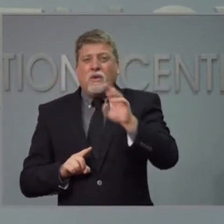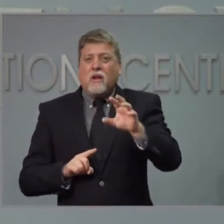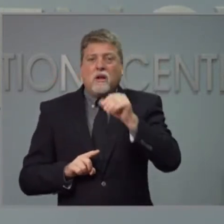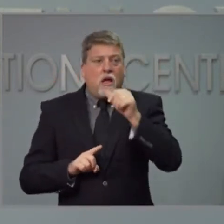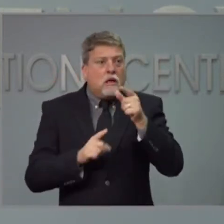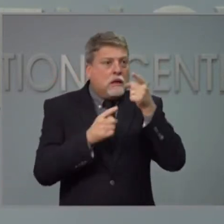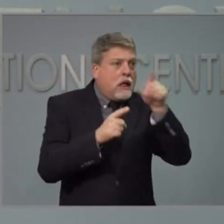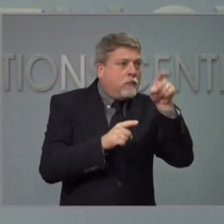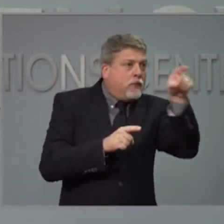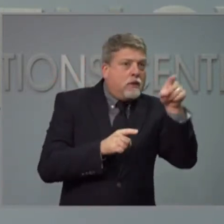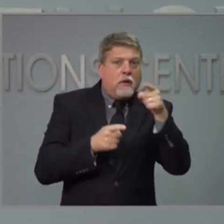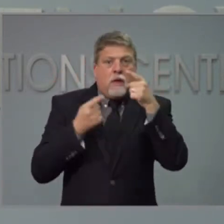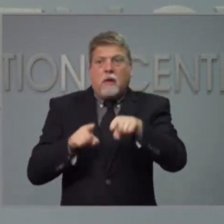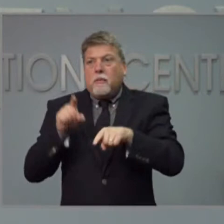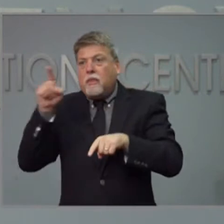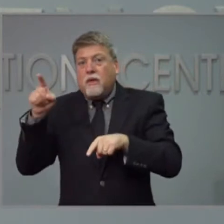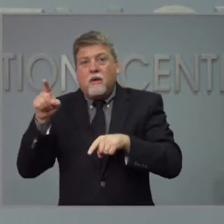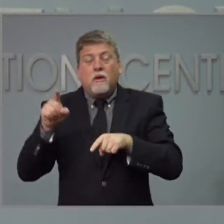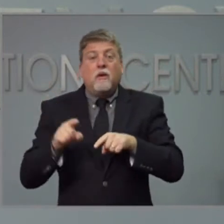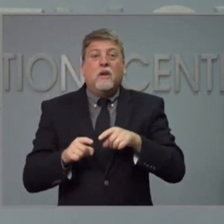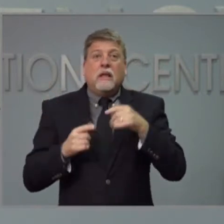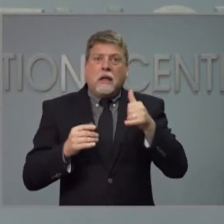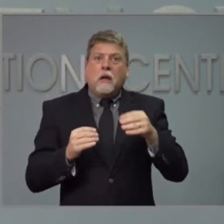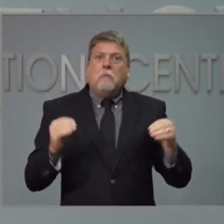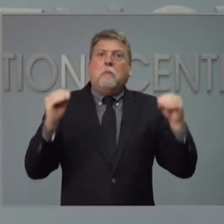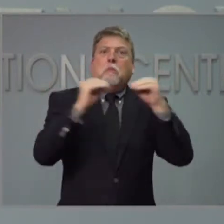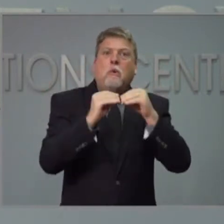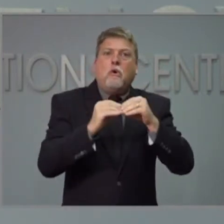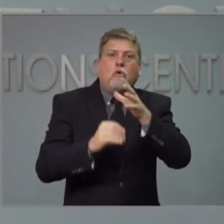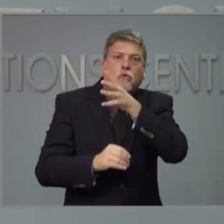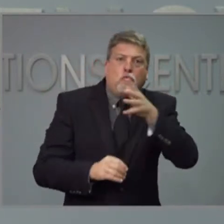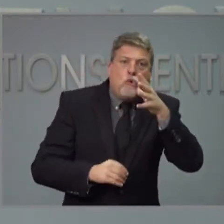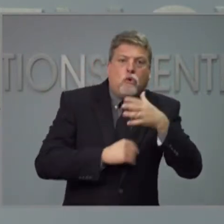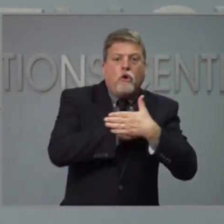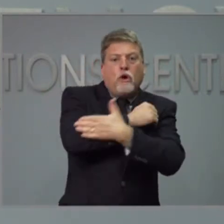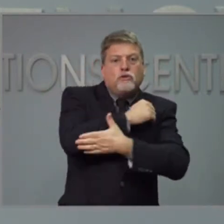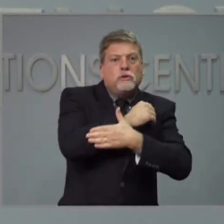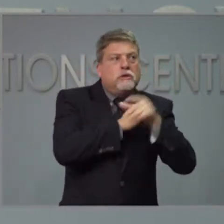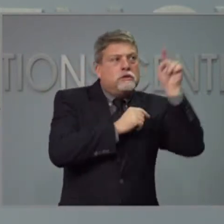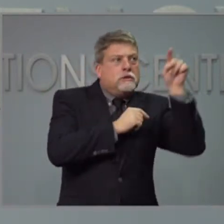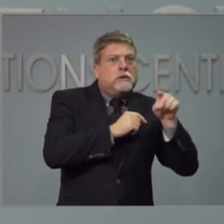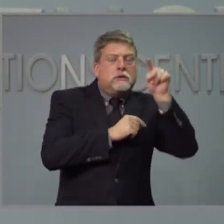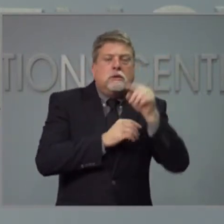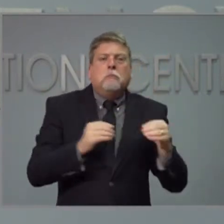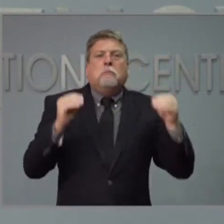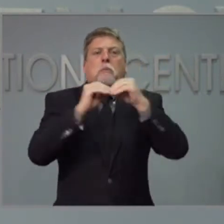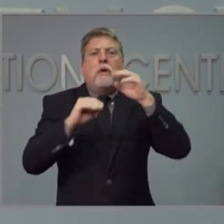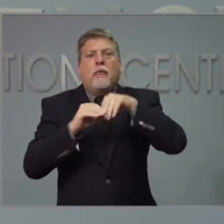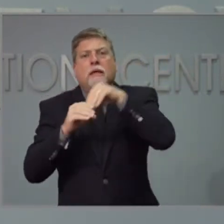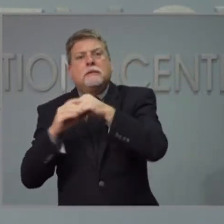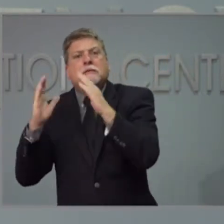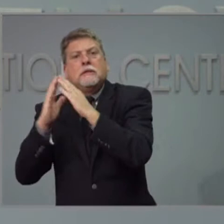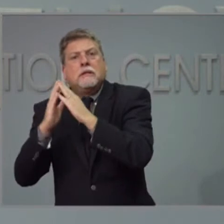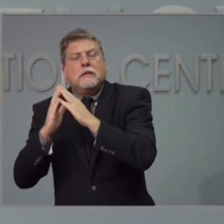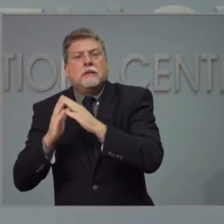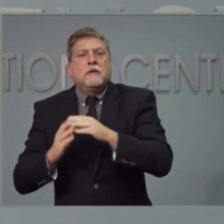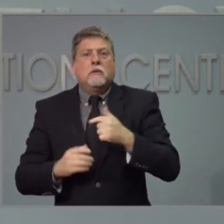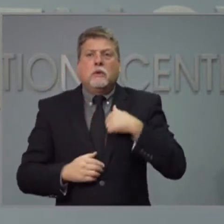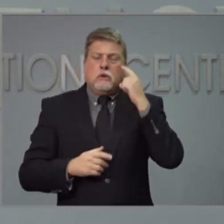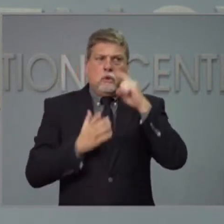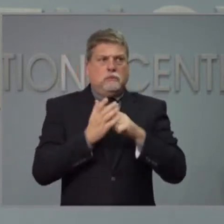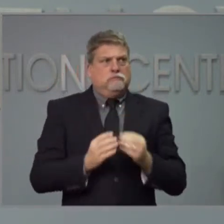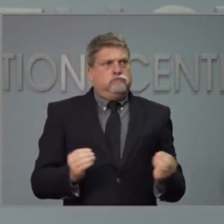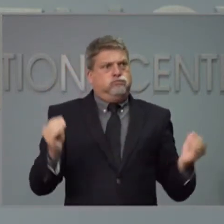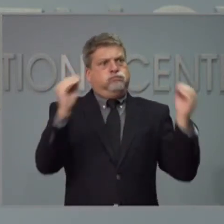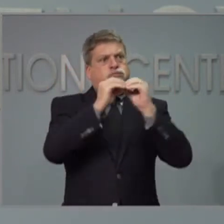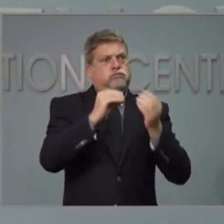new report put out today from my department, we're showing that nearly twice as many new cases have been reported from rural